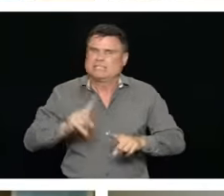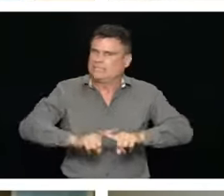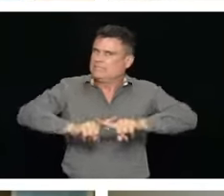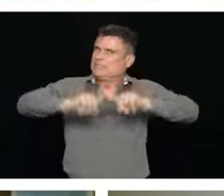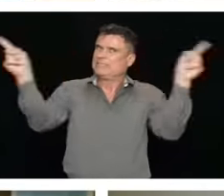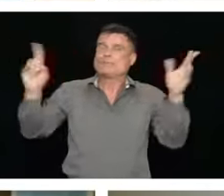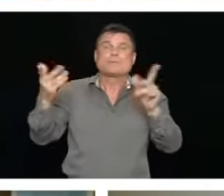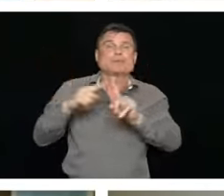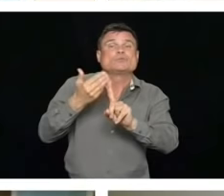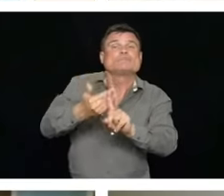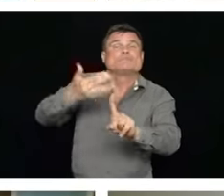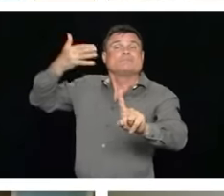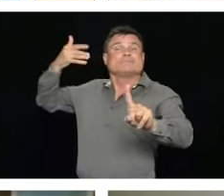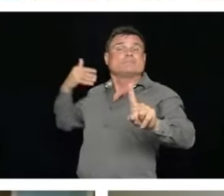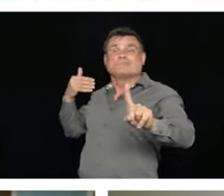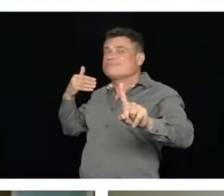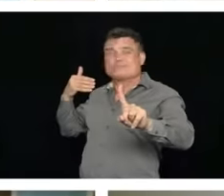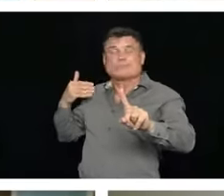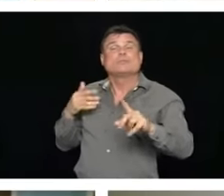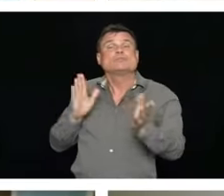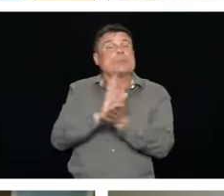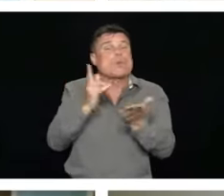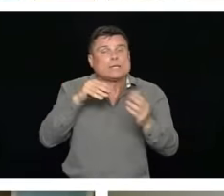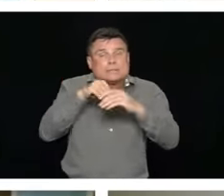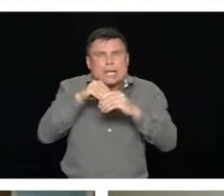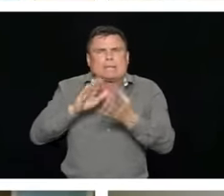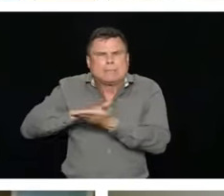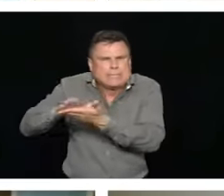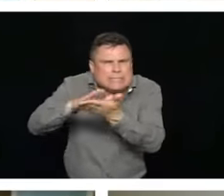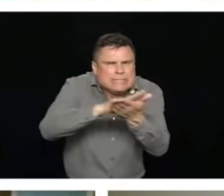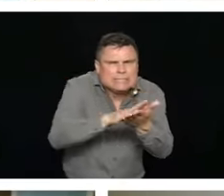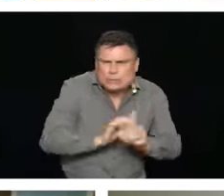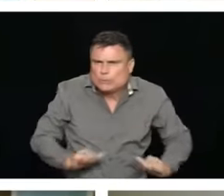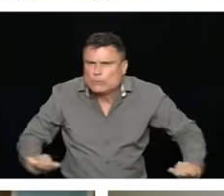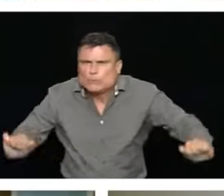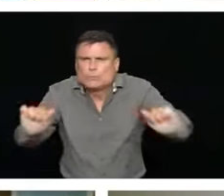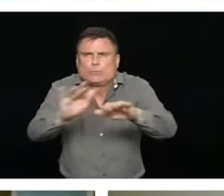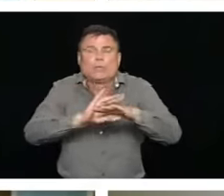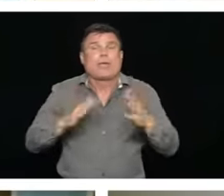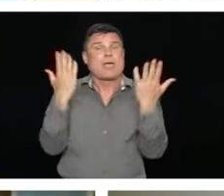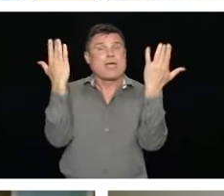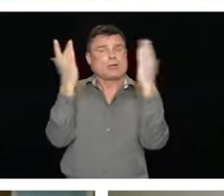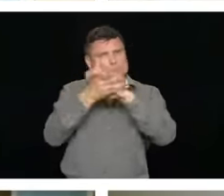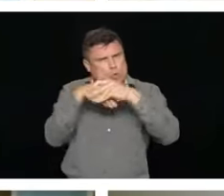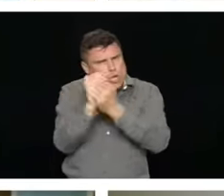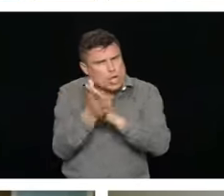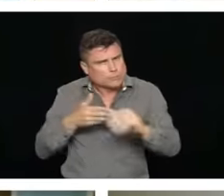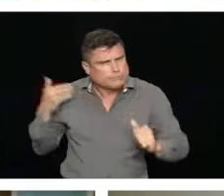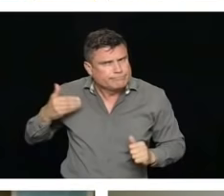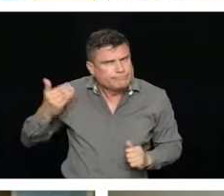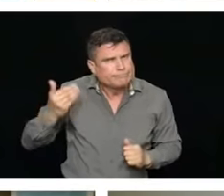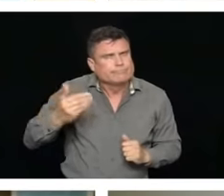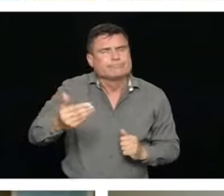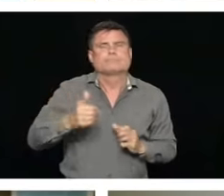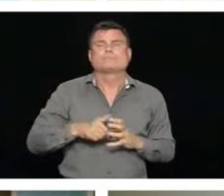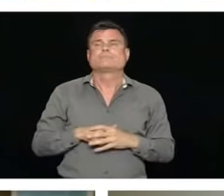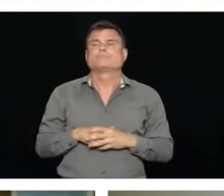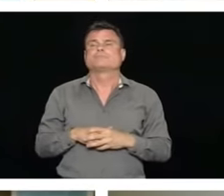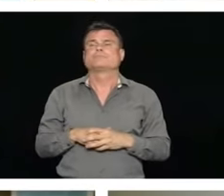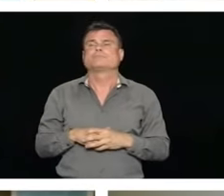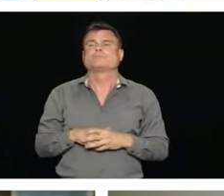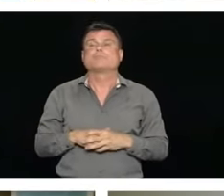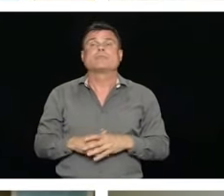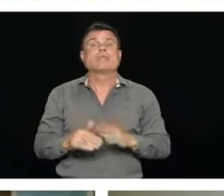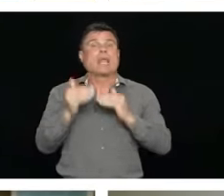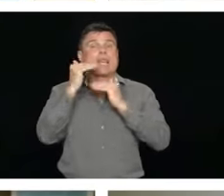stage three of the school plan is about. And we'll hope that if BC continues on this trajectory, that in September, if it's safe to do